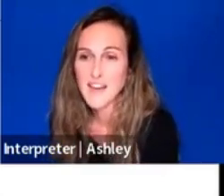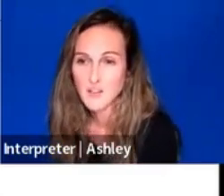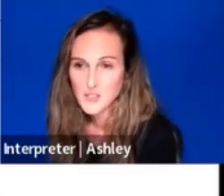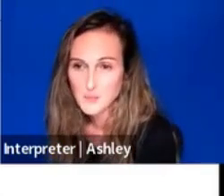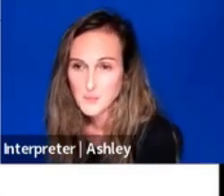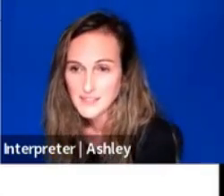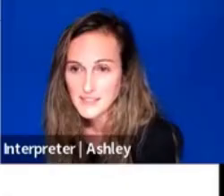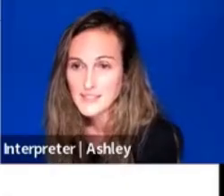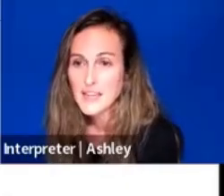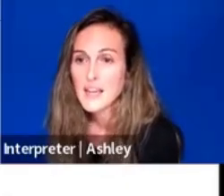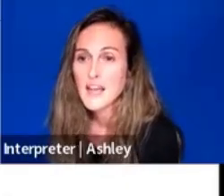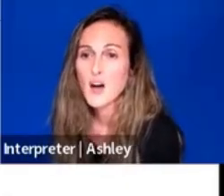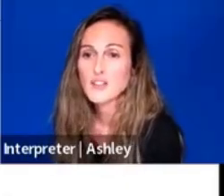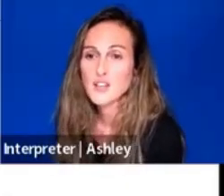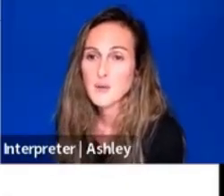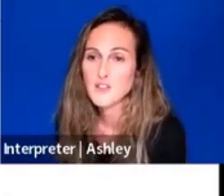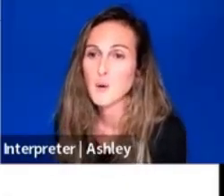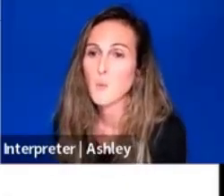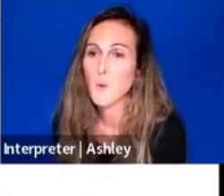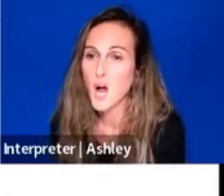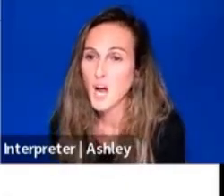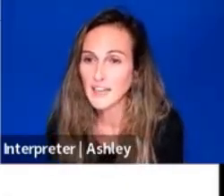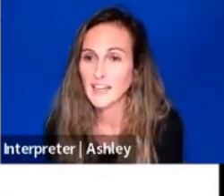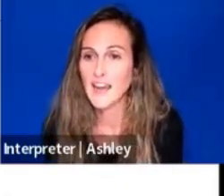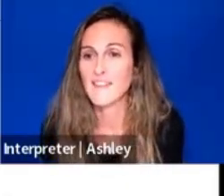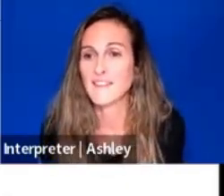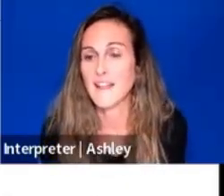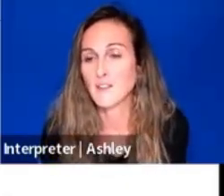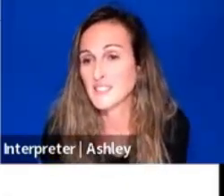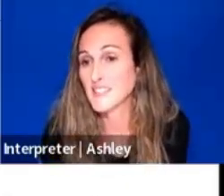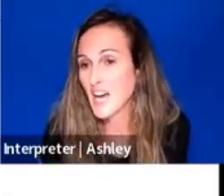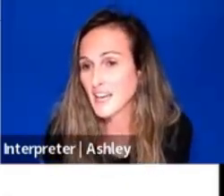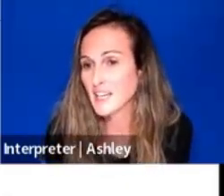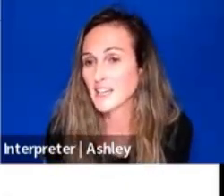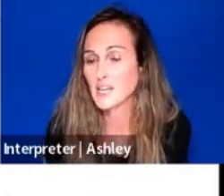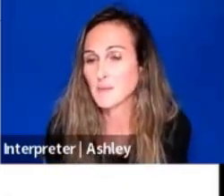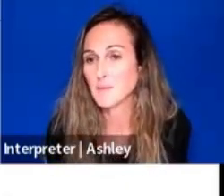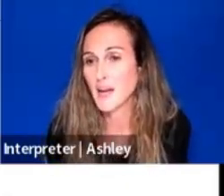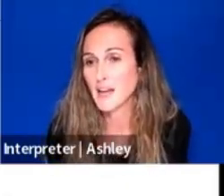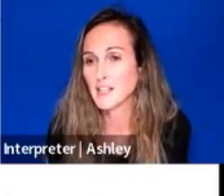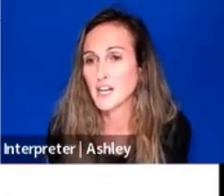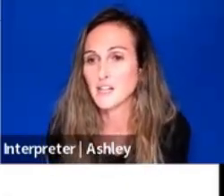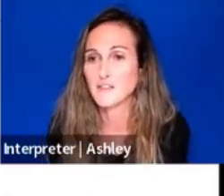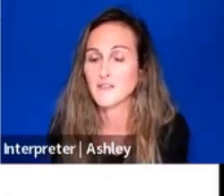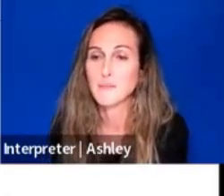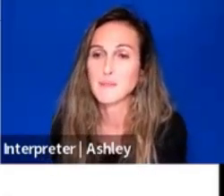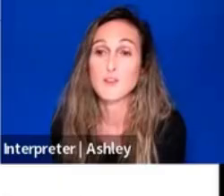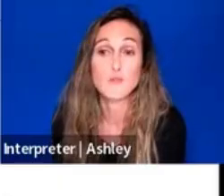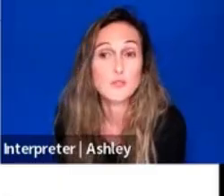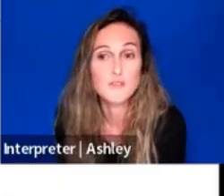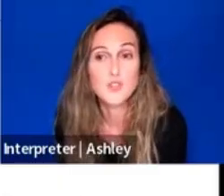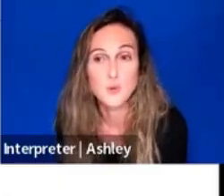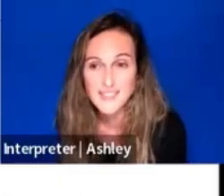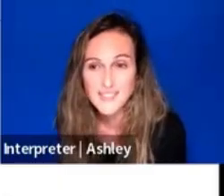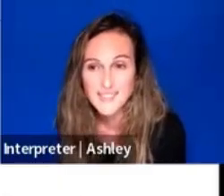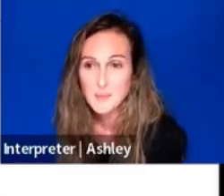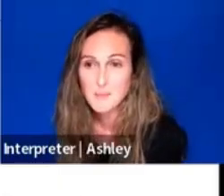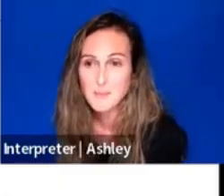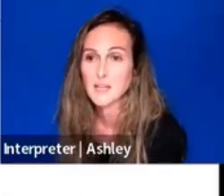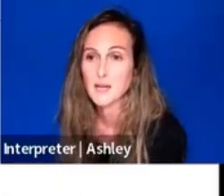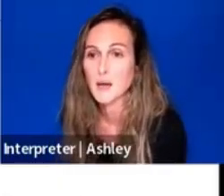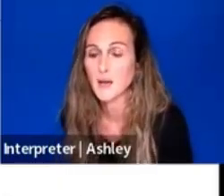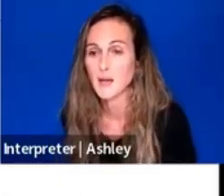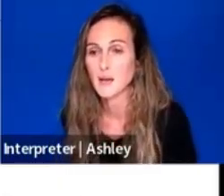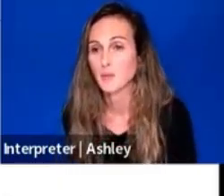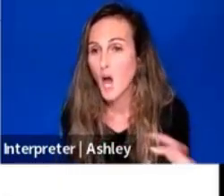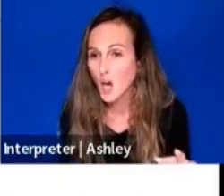in and out of spaces. Also, if you are walking and outside, keep in mind of maybe rows of trees